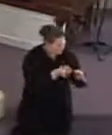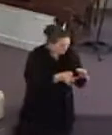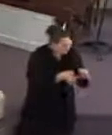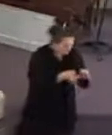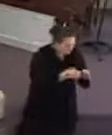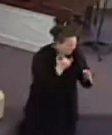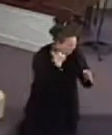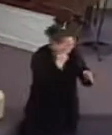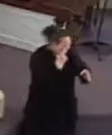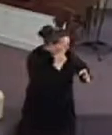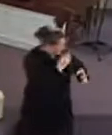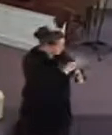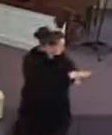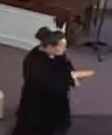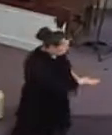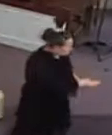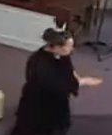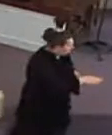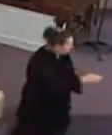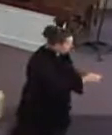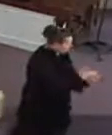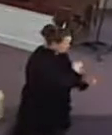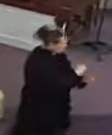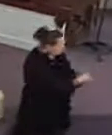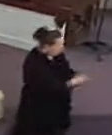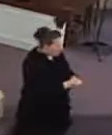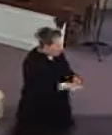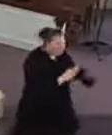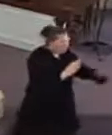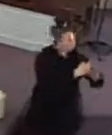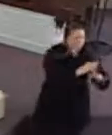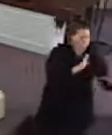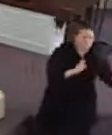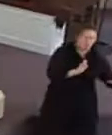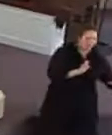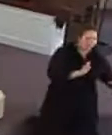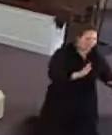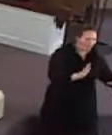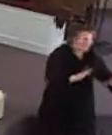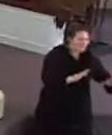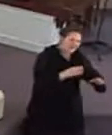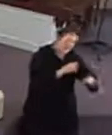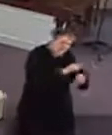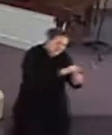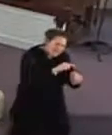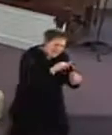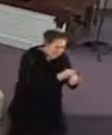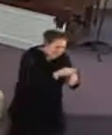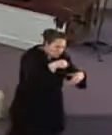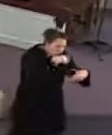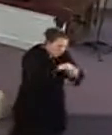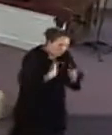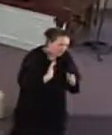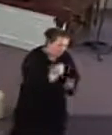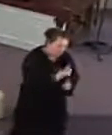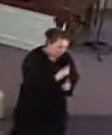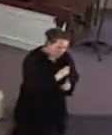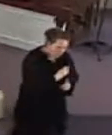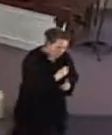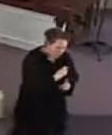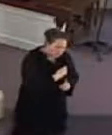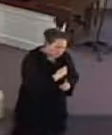child mistreated, we want to step up and say, hey, hold on here a minute. It's just a natural inborn instinct and